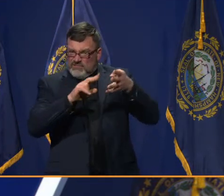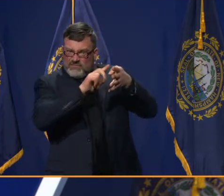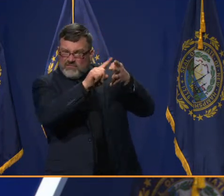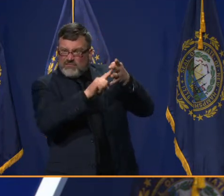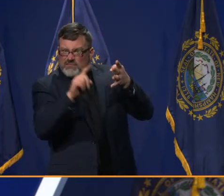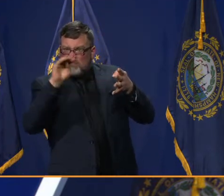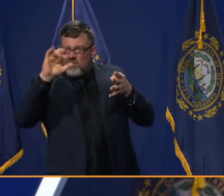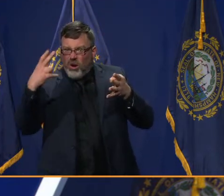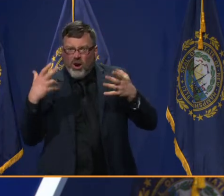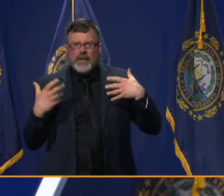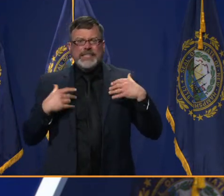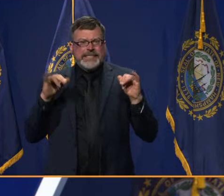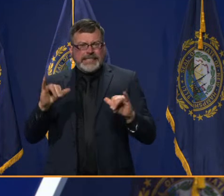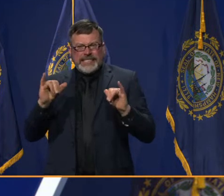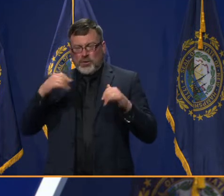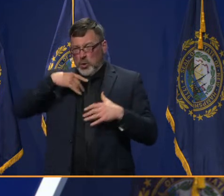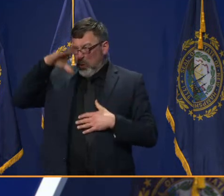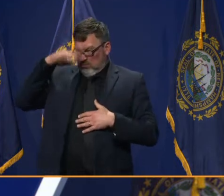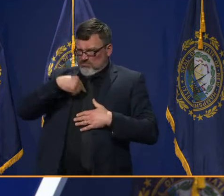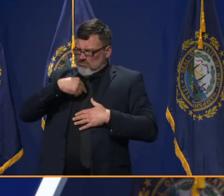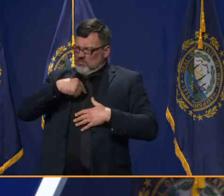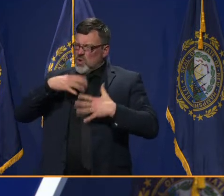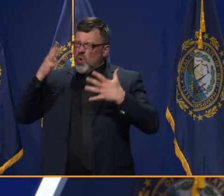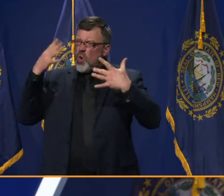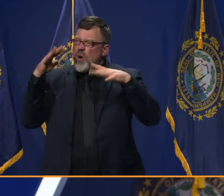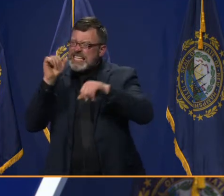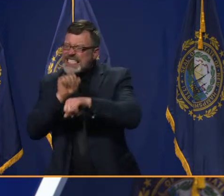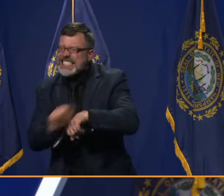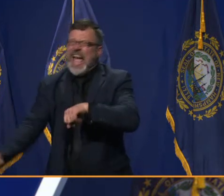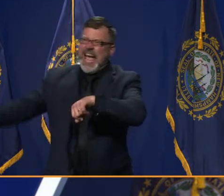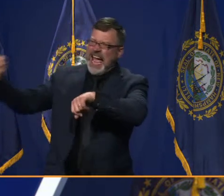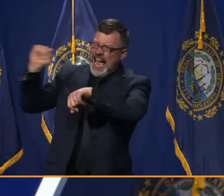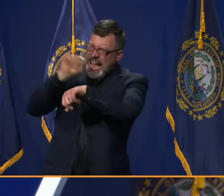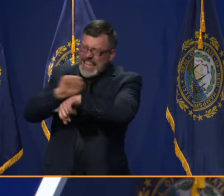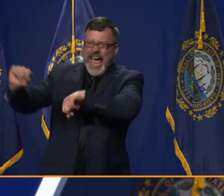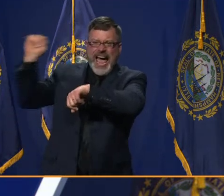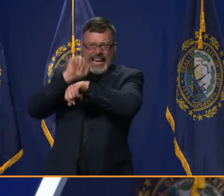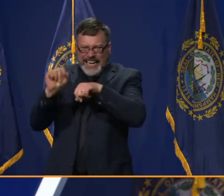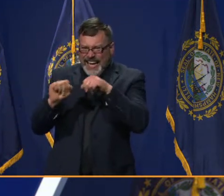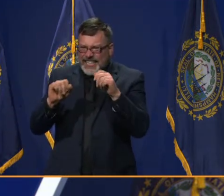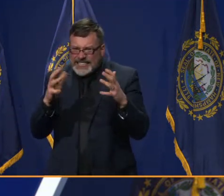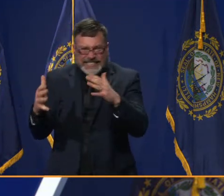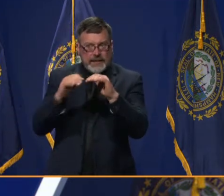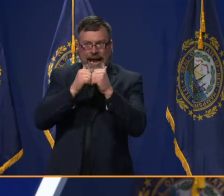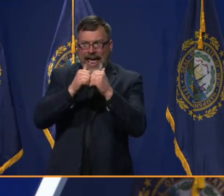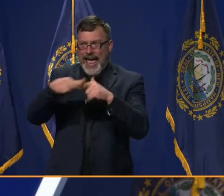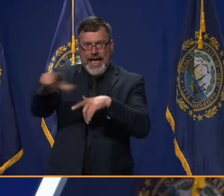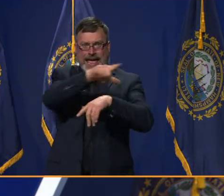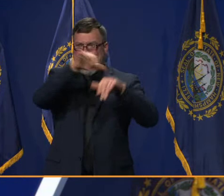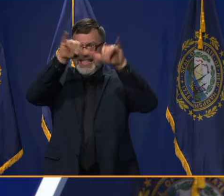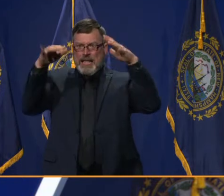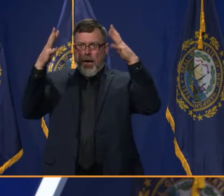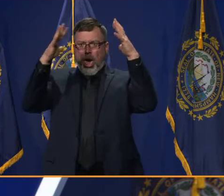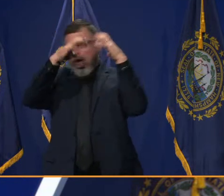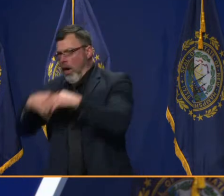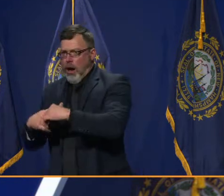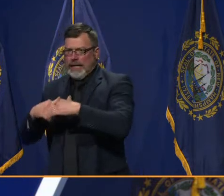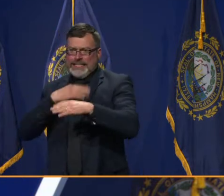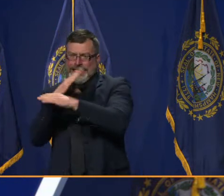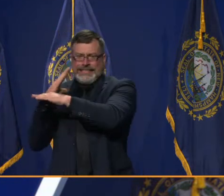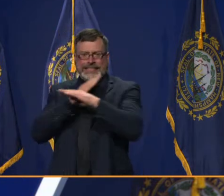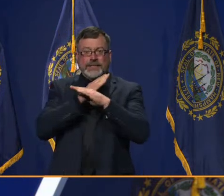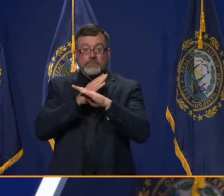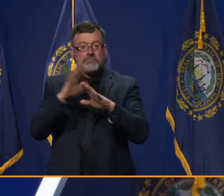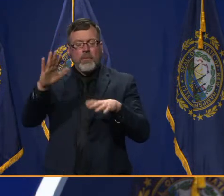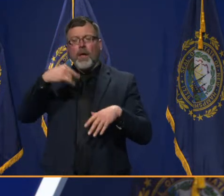take extraordinary effort to ensure that our system didn't come crashing down. Now, I don't want to just review all the challenges we faced